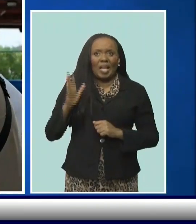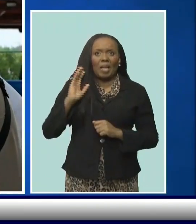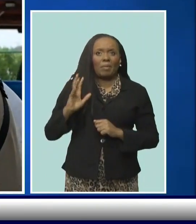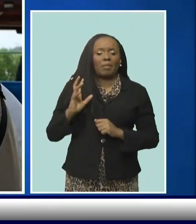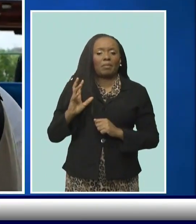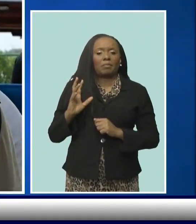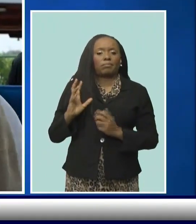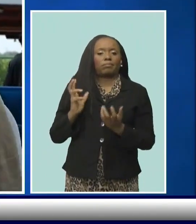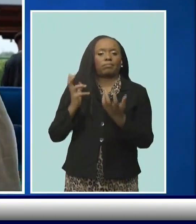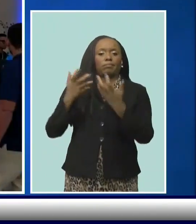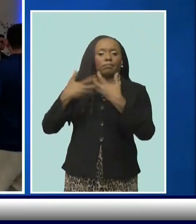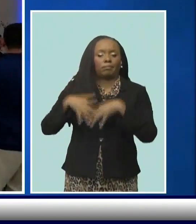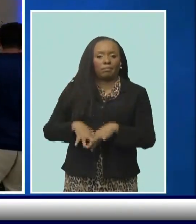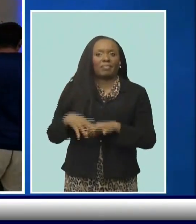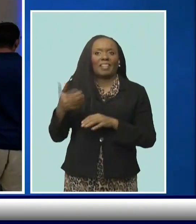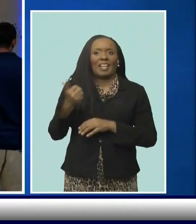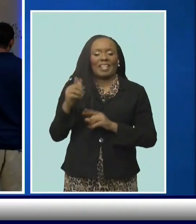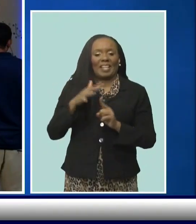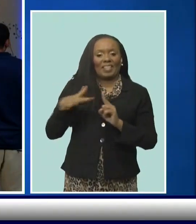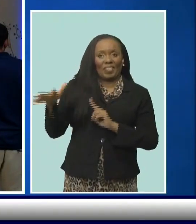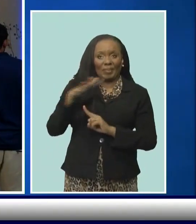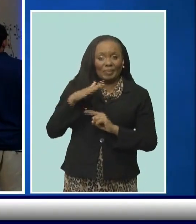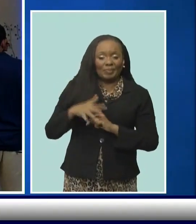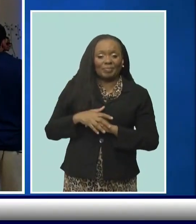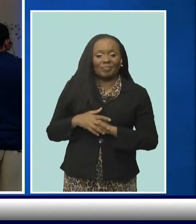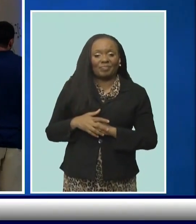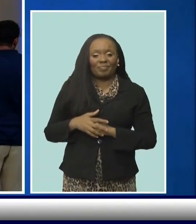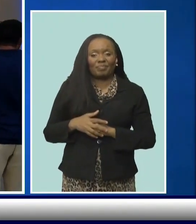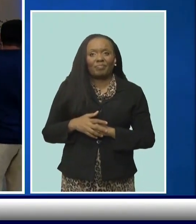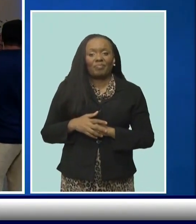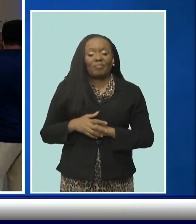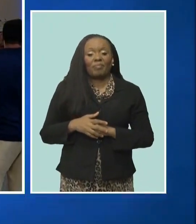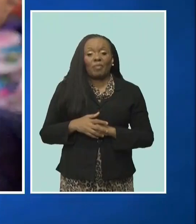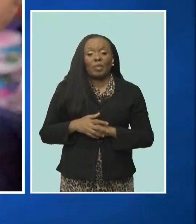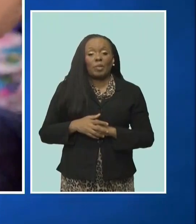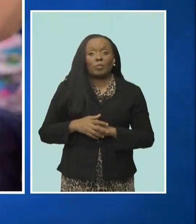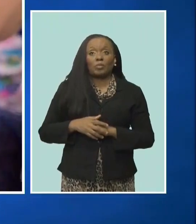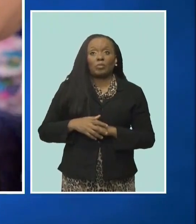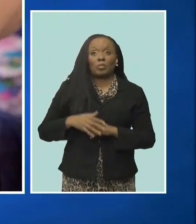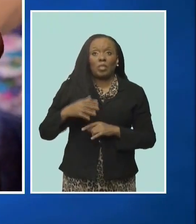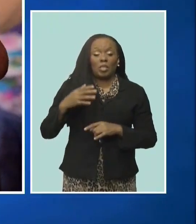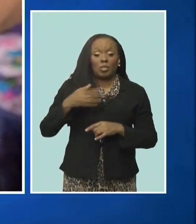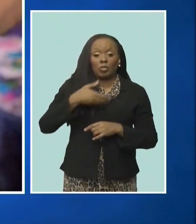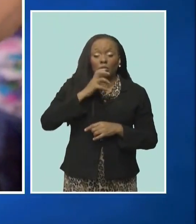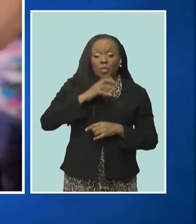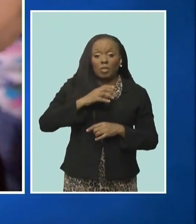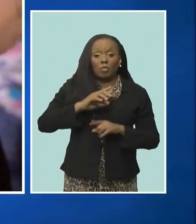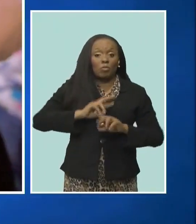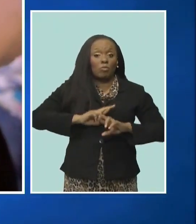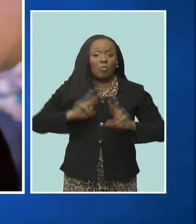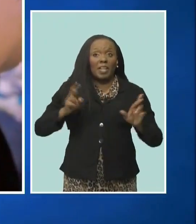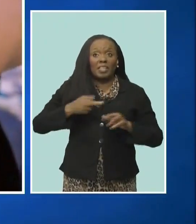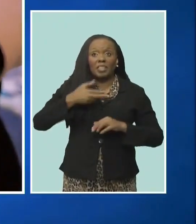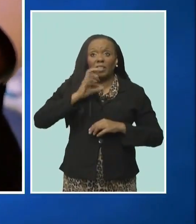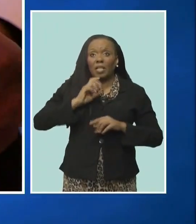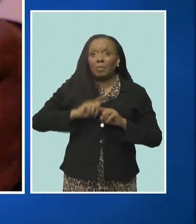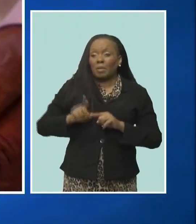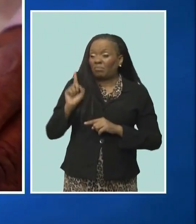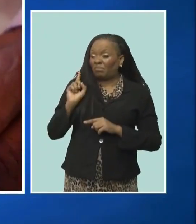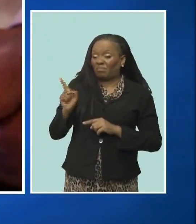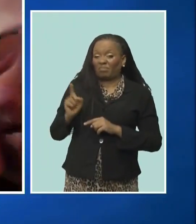any environment. They say in the world of ready-to-drink products, they are fakes, but Chorus is authentic with